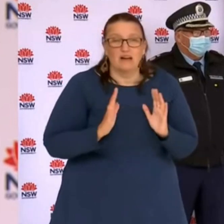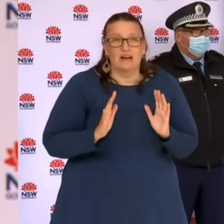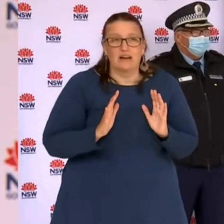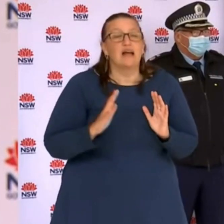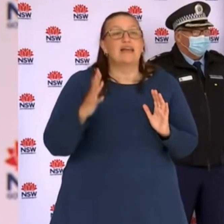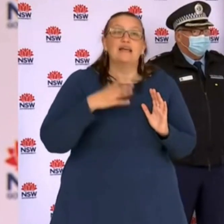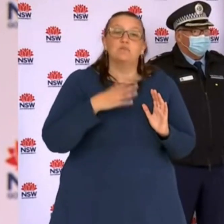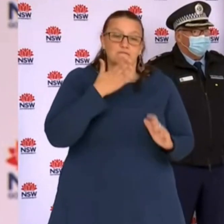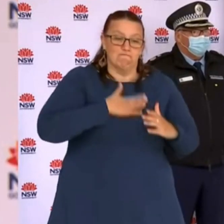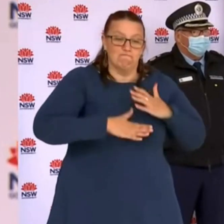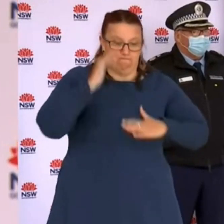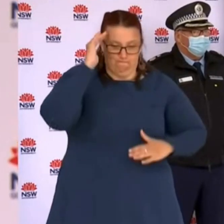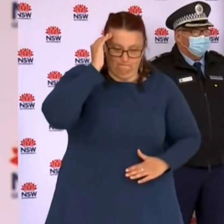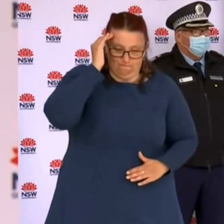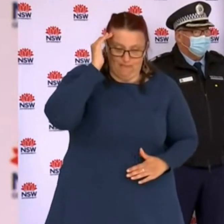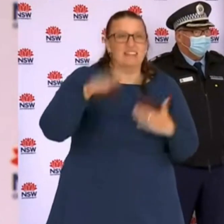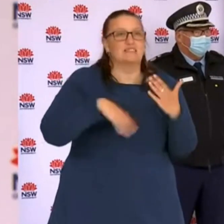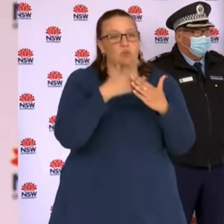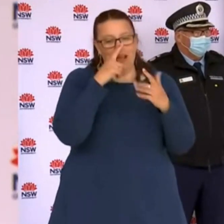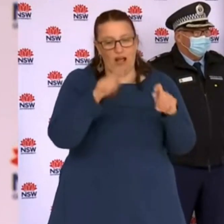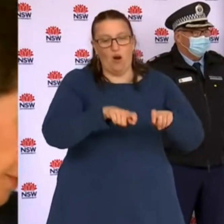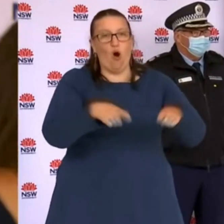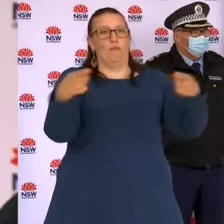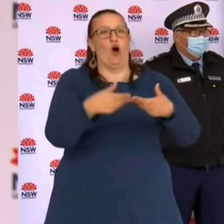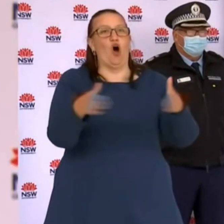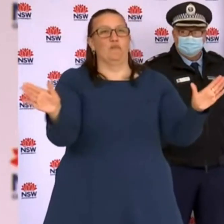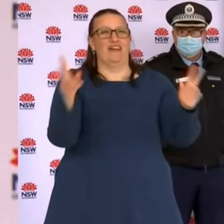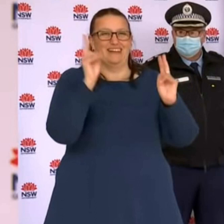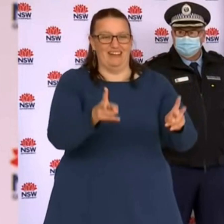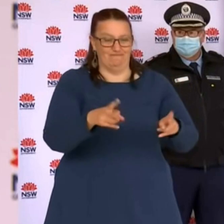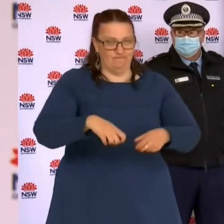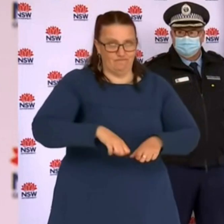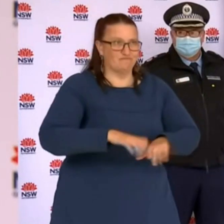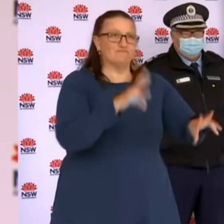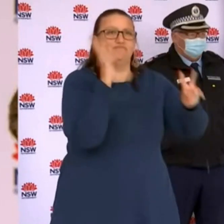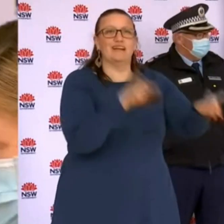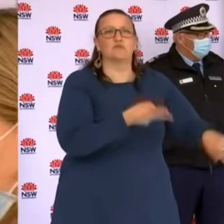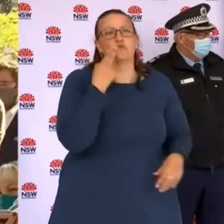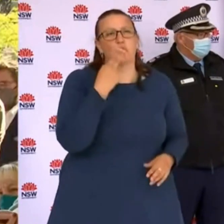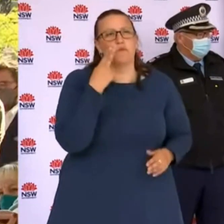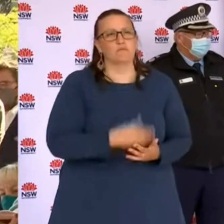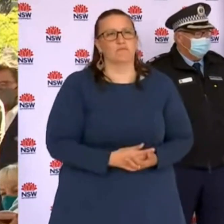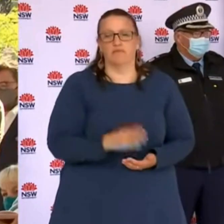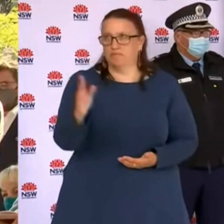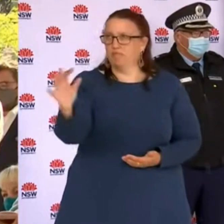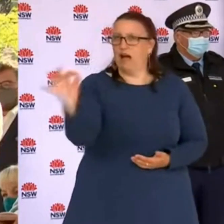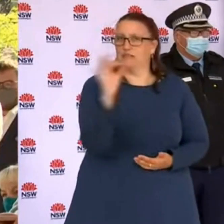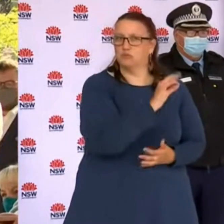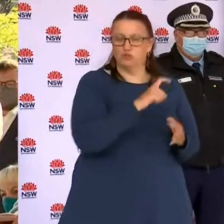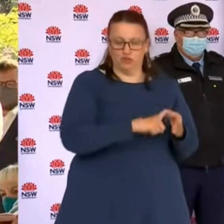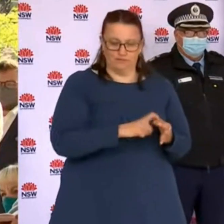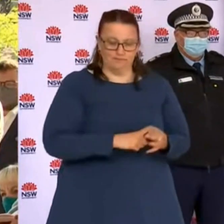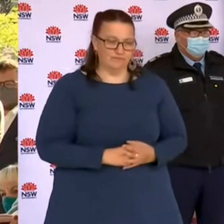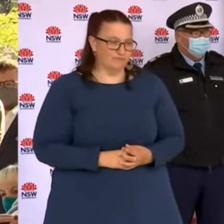back to normal as soon as we can. Do you feel like we're losing? Do you feel like we're losing the battle? This is the highest number yet, and